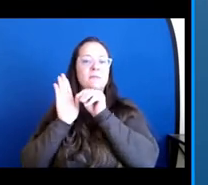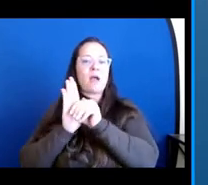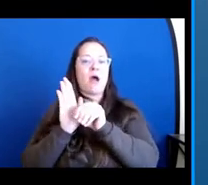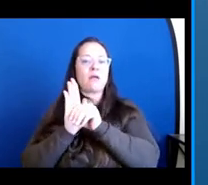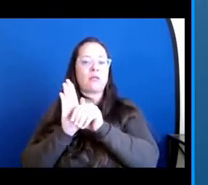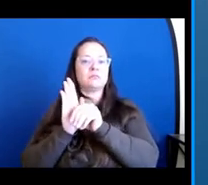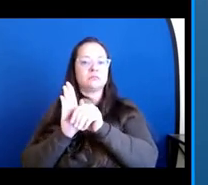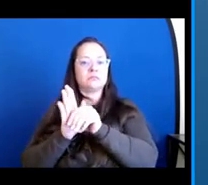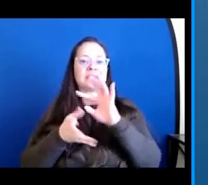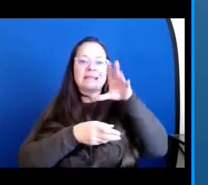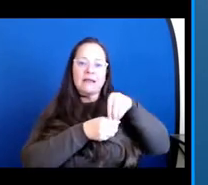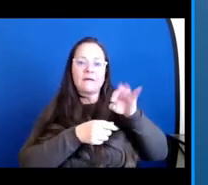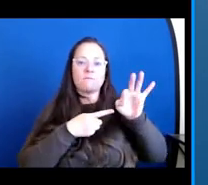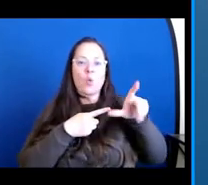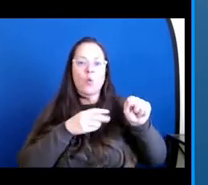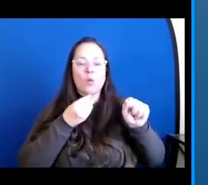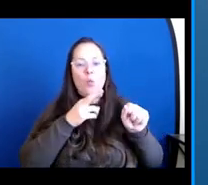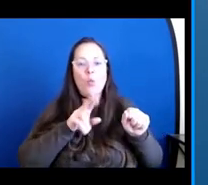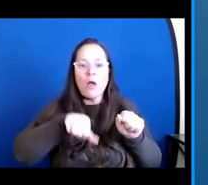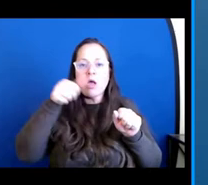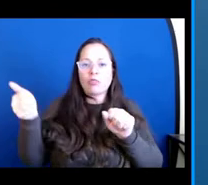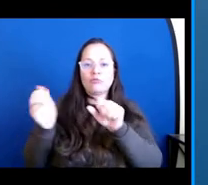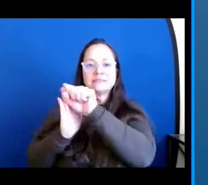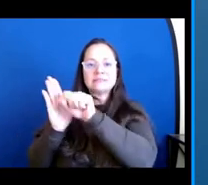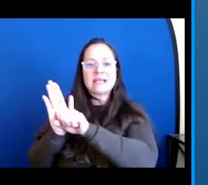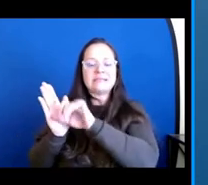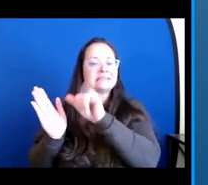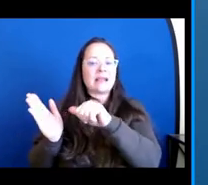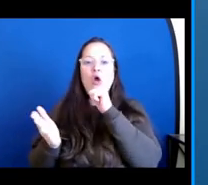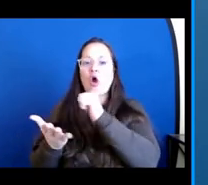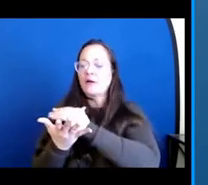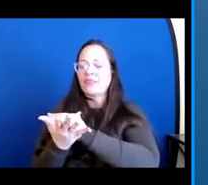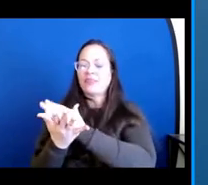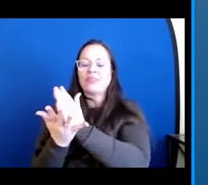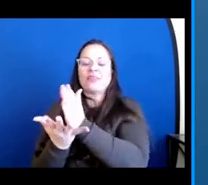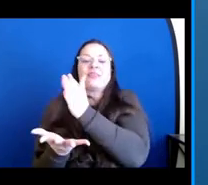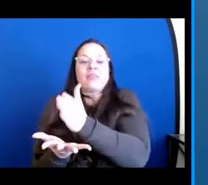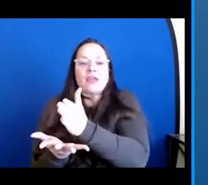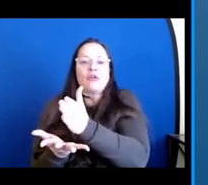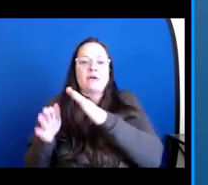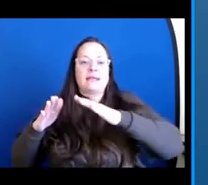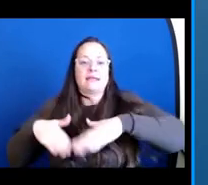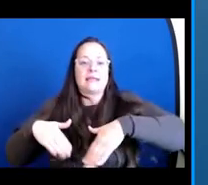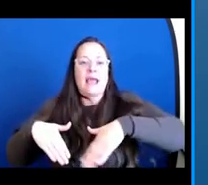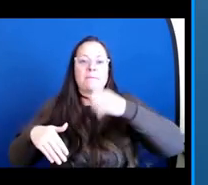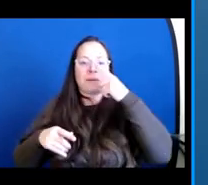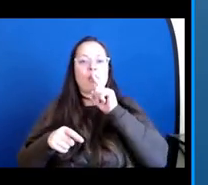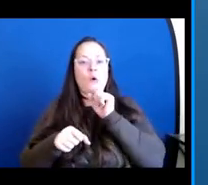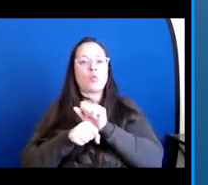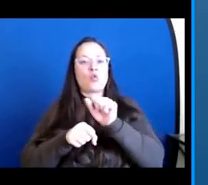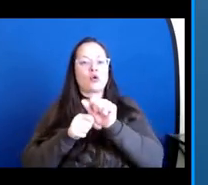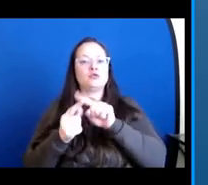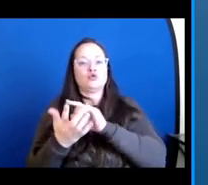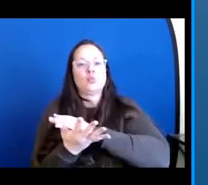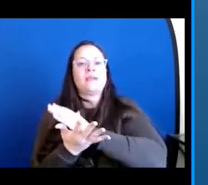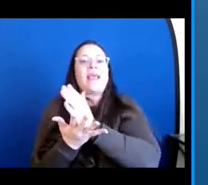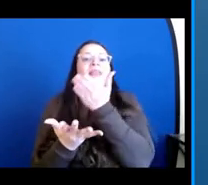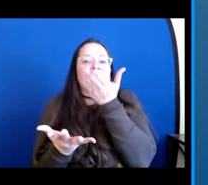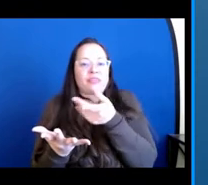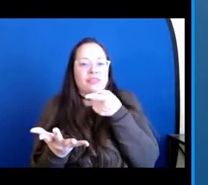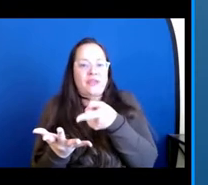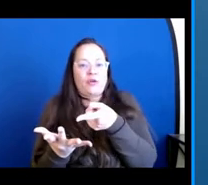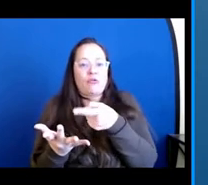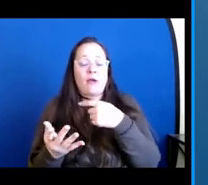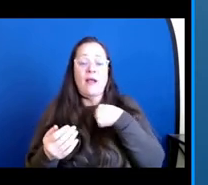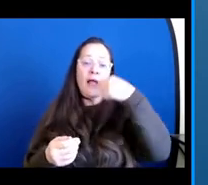that are just not there yet but we're working our way to get there I believe change is good I